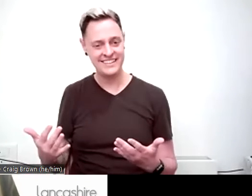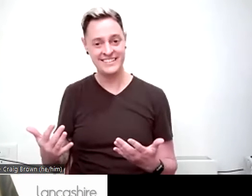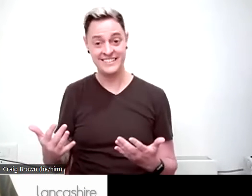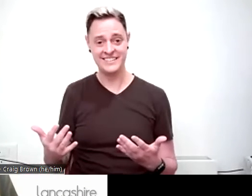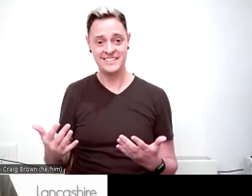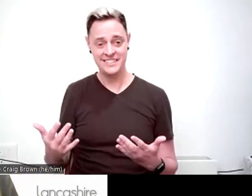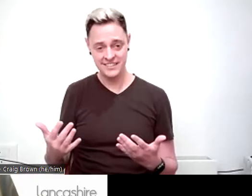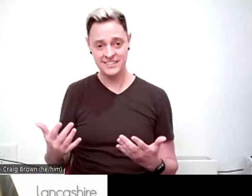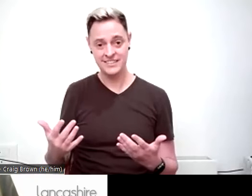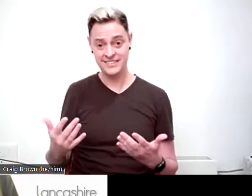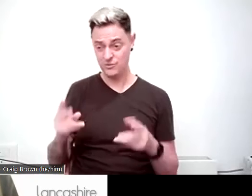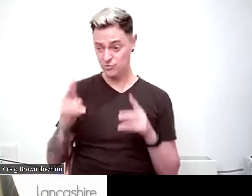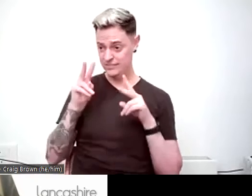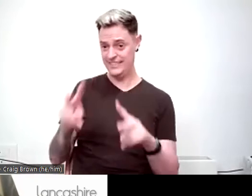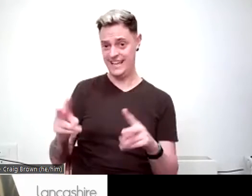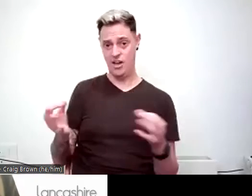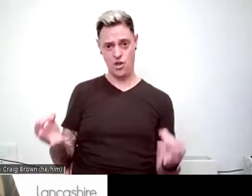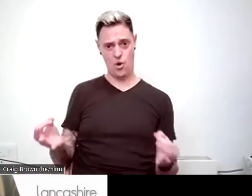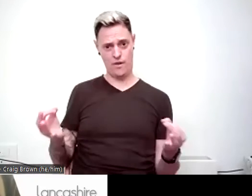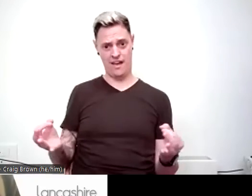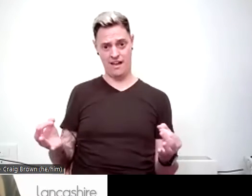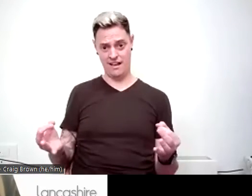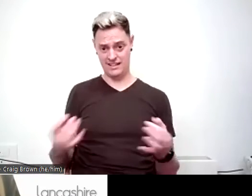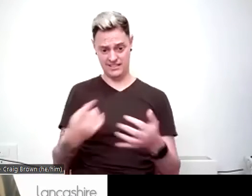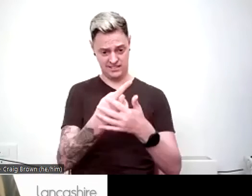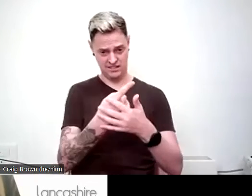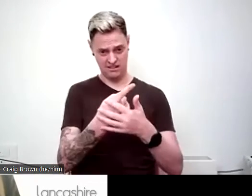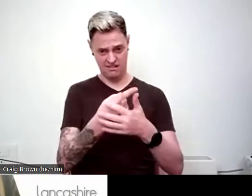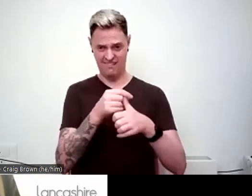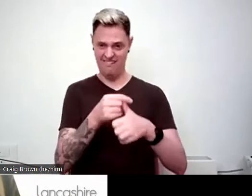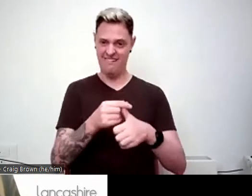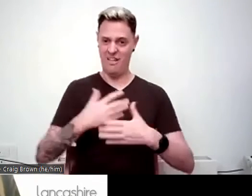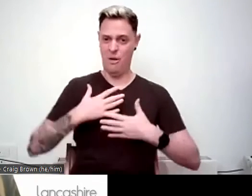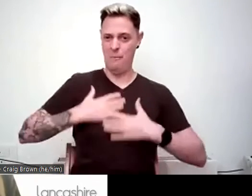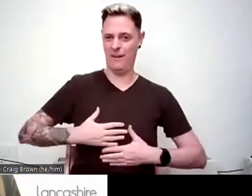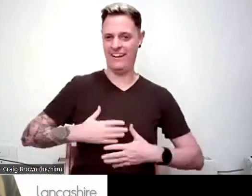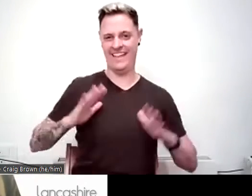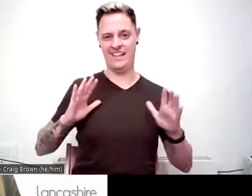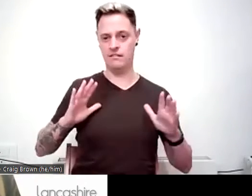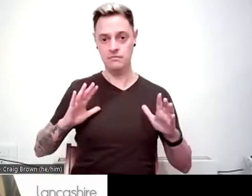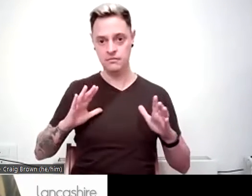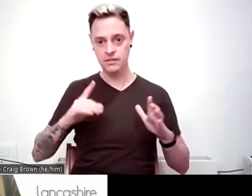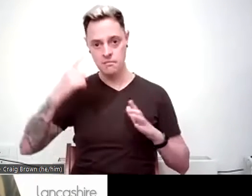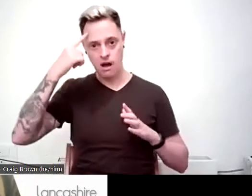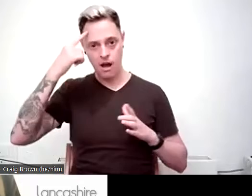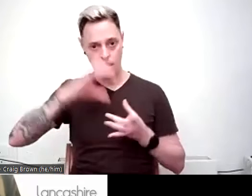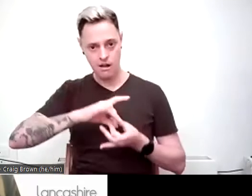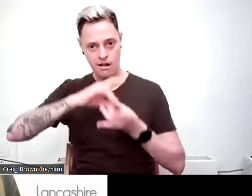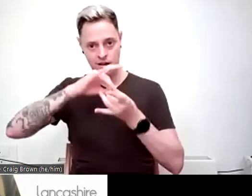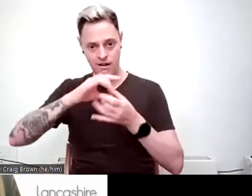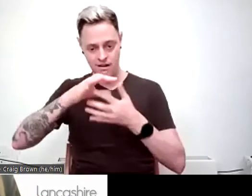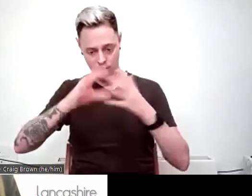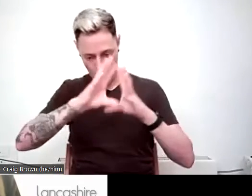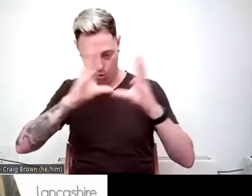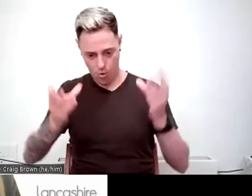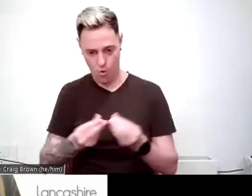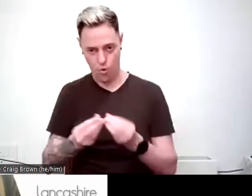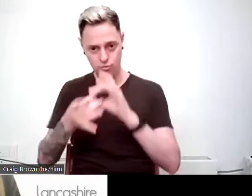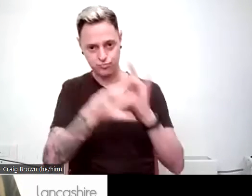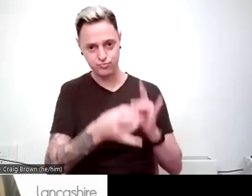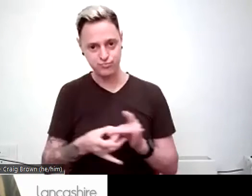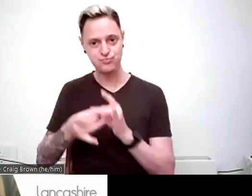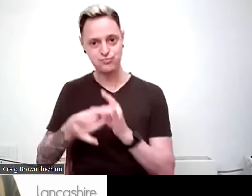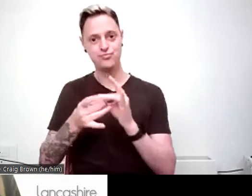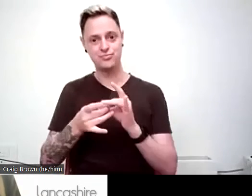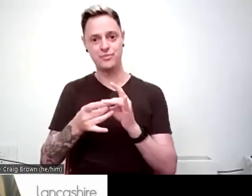being seen for what it is. And also I think it's really important though that we don't kind of like step away